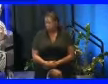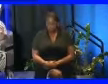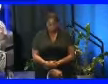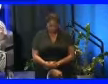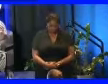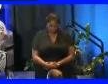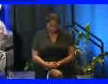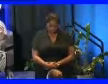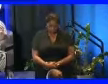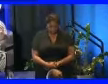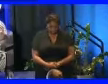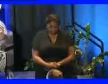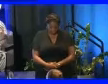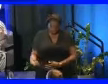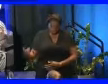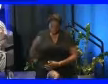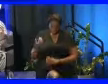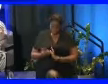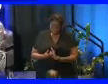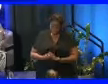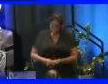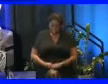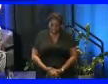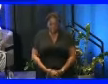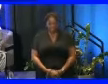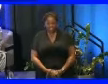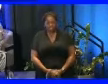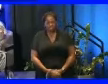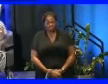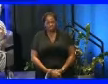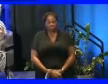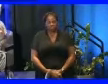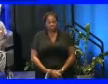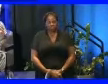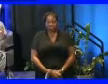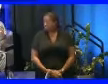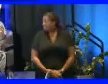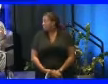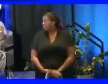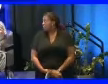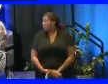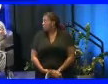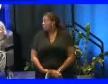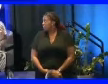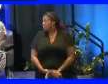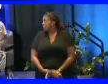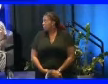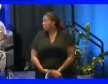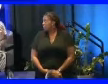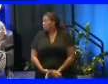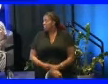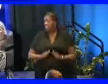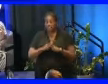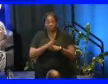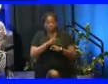What was the question again? Yeah. Let's see. So, how do we ensure that people